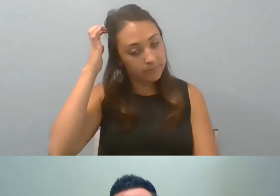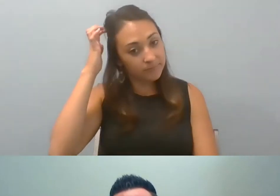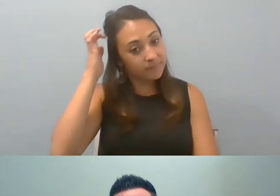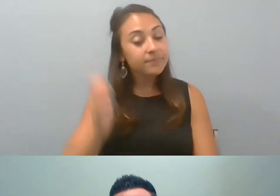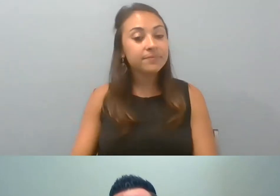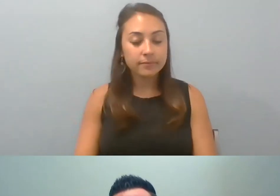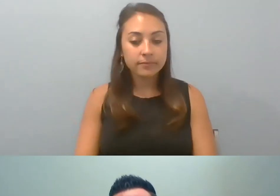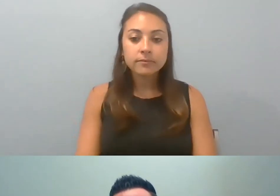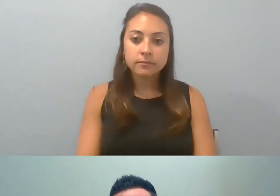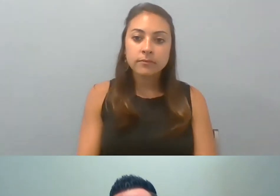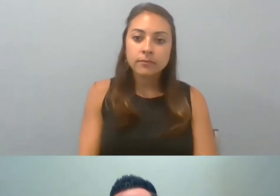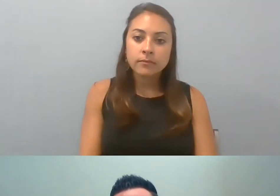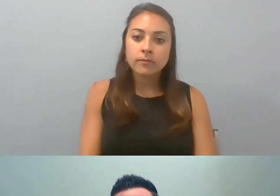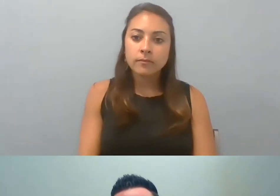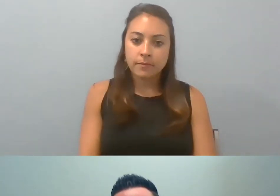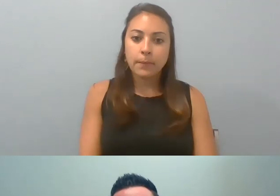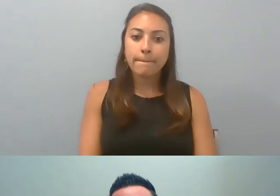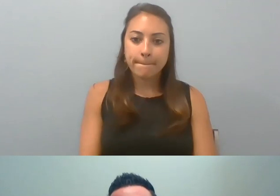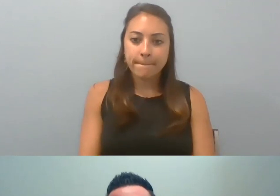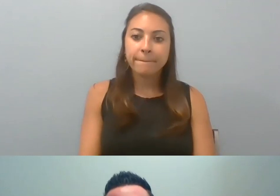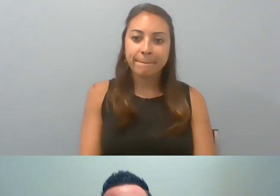holidays we serve food on.